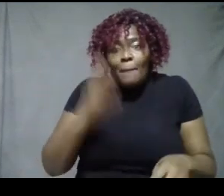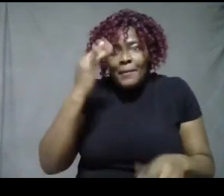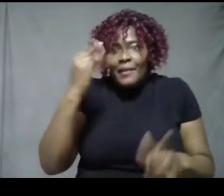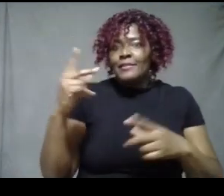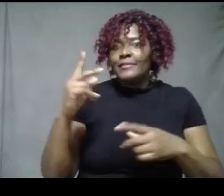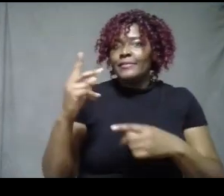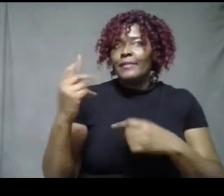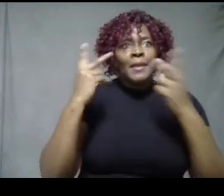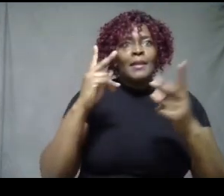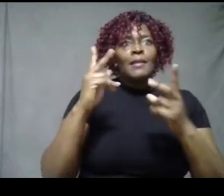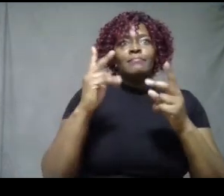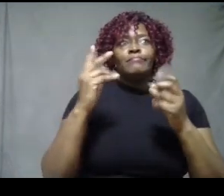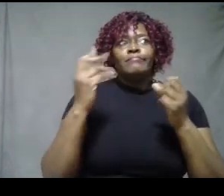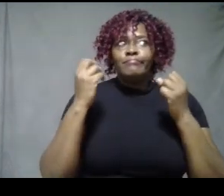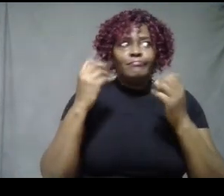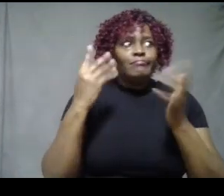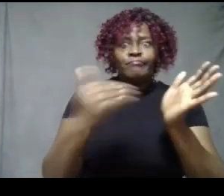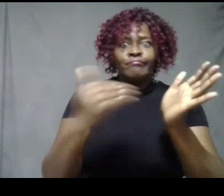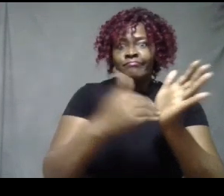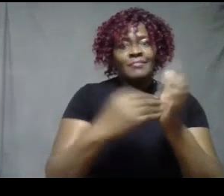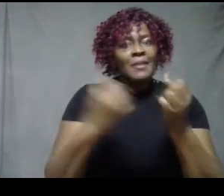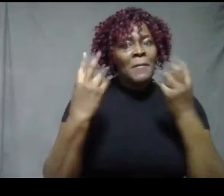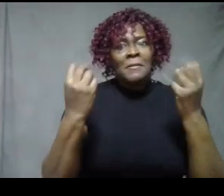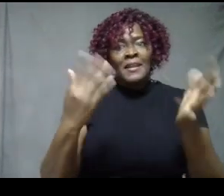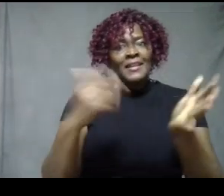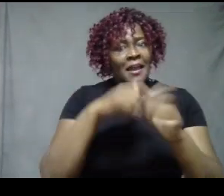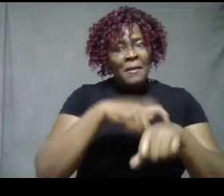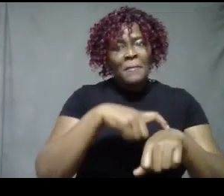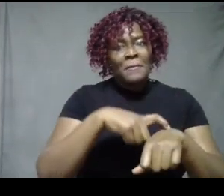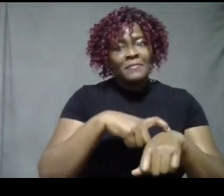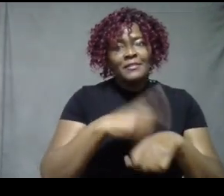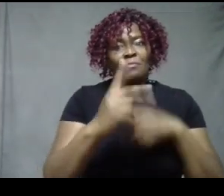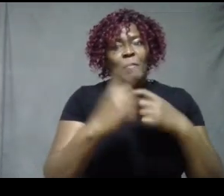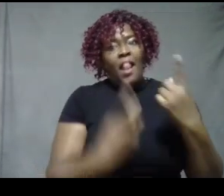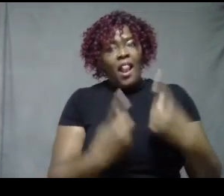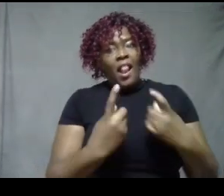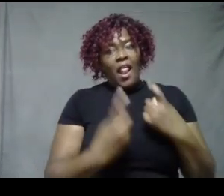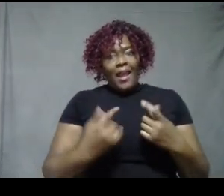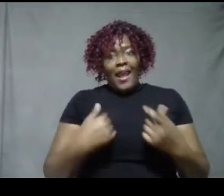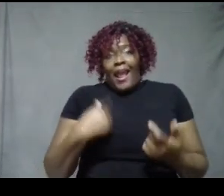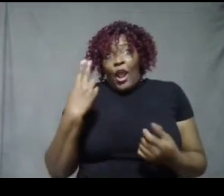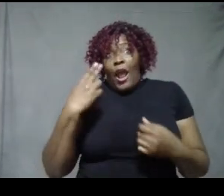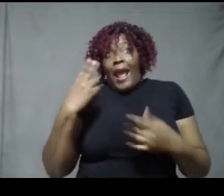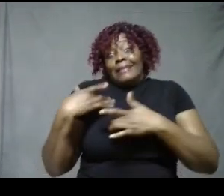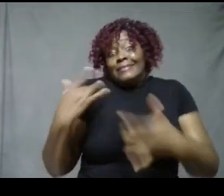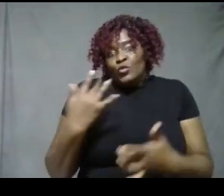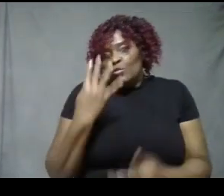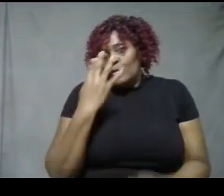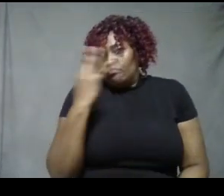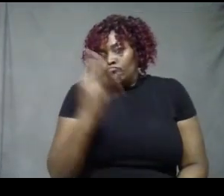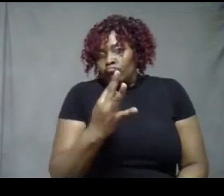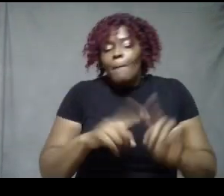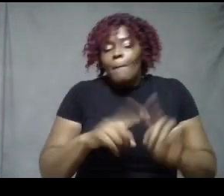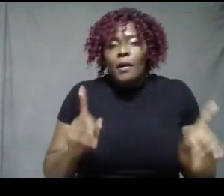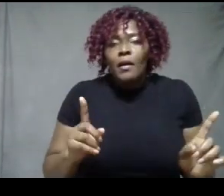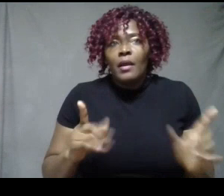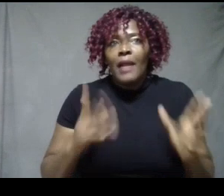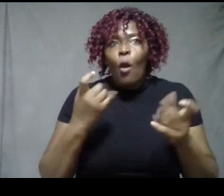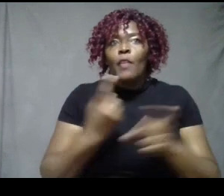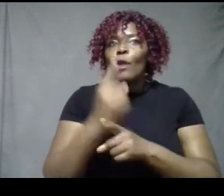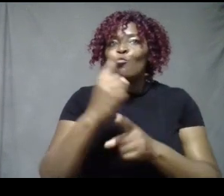me several times and I just sort of ignore it. But I want the proper procedure for that.